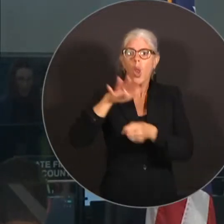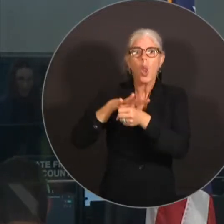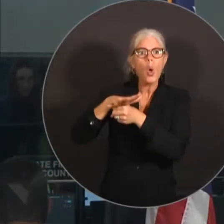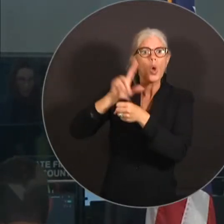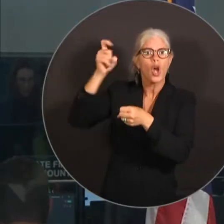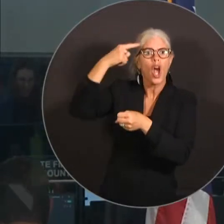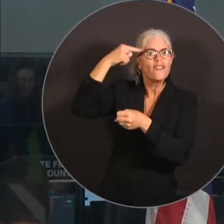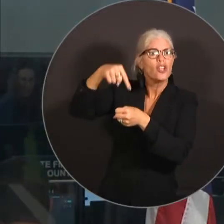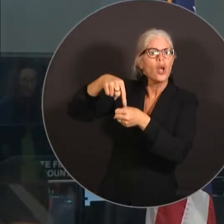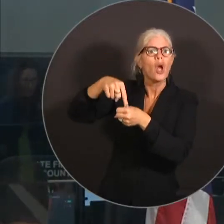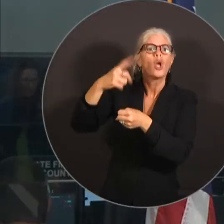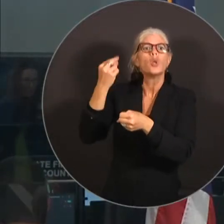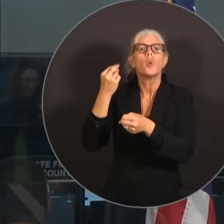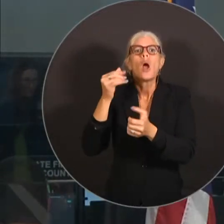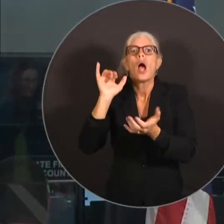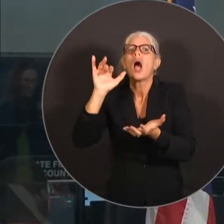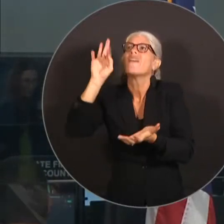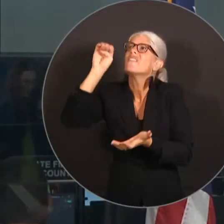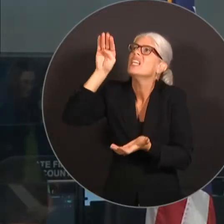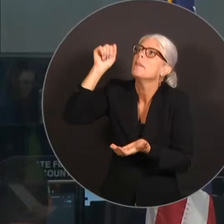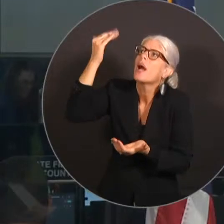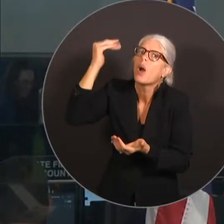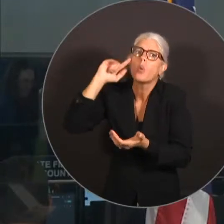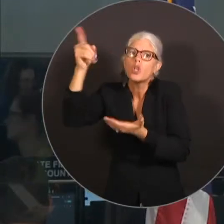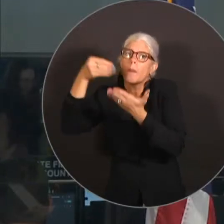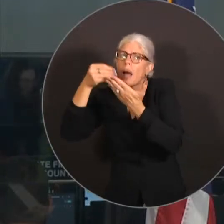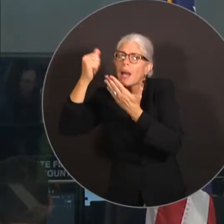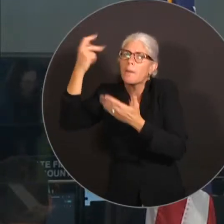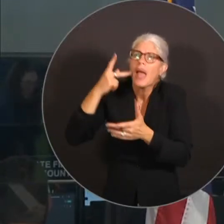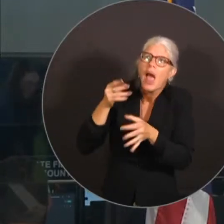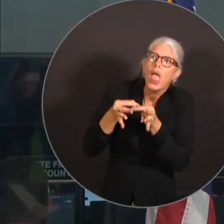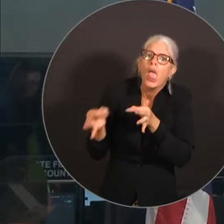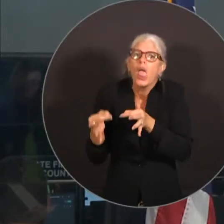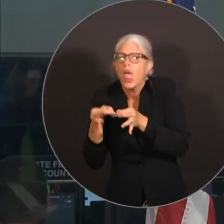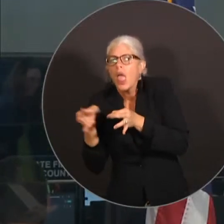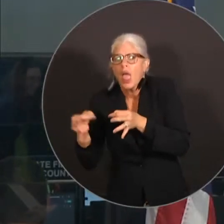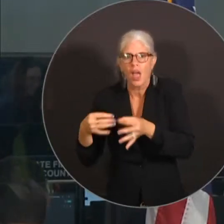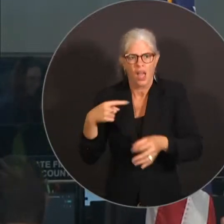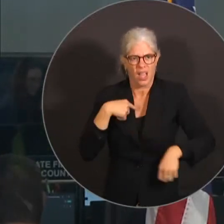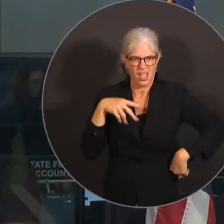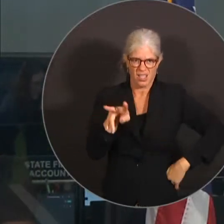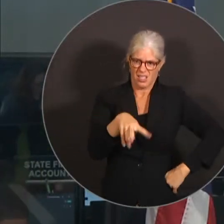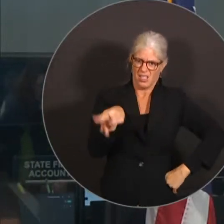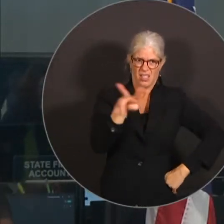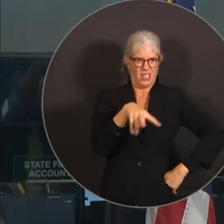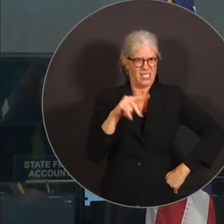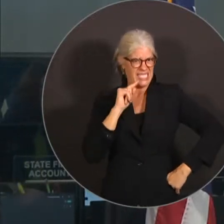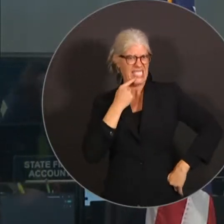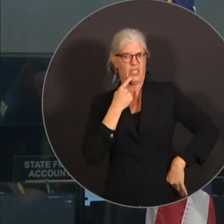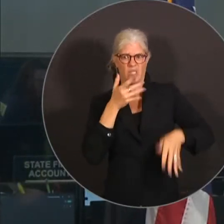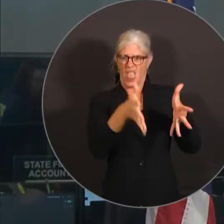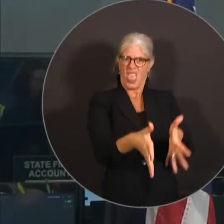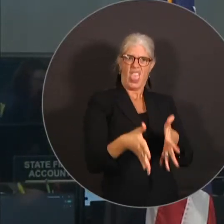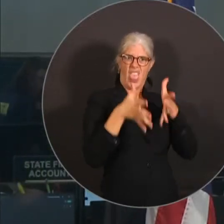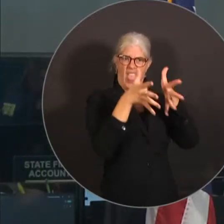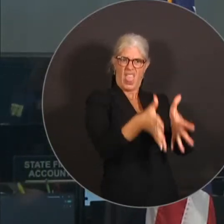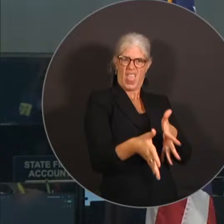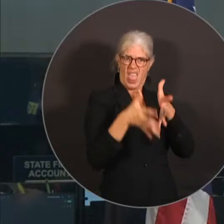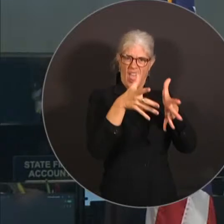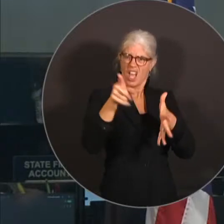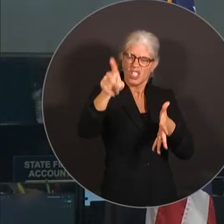worried what FEMA's going to reimburse and this and that. And I'm just thinking to myself, the incentive should be to get it done as quickly as